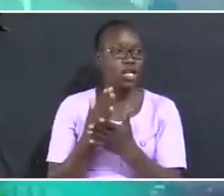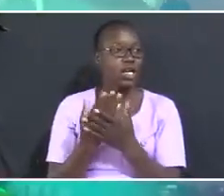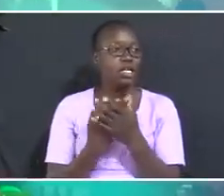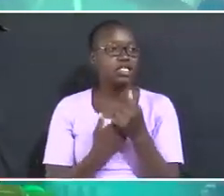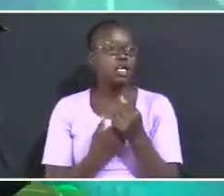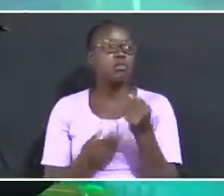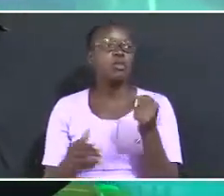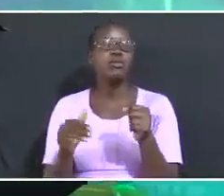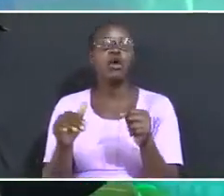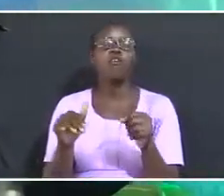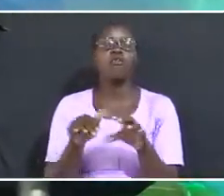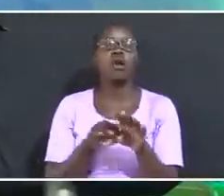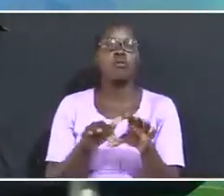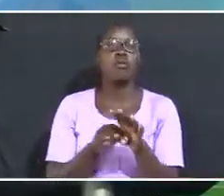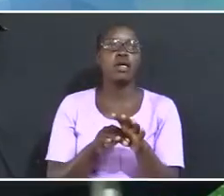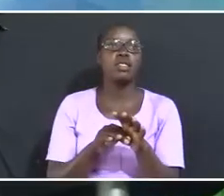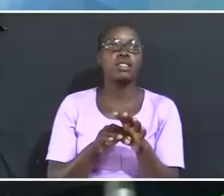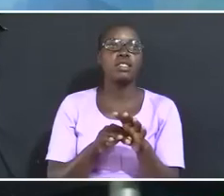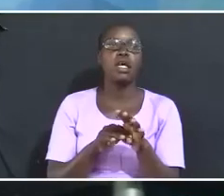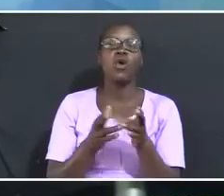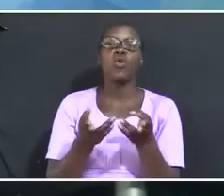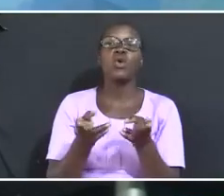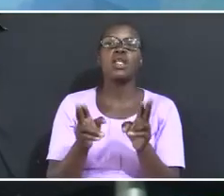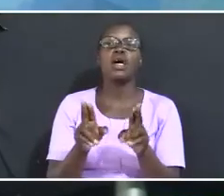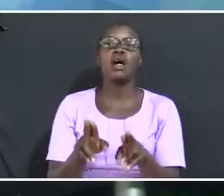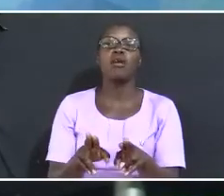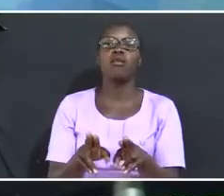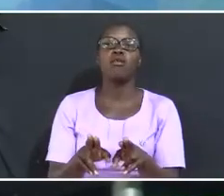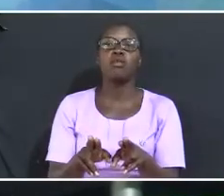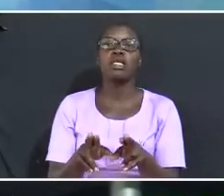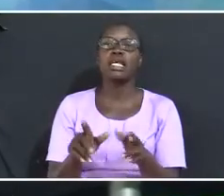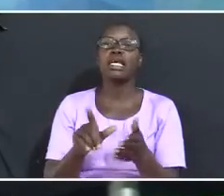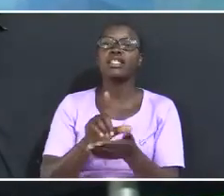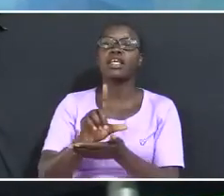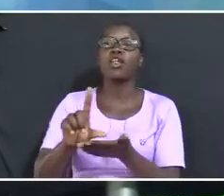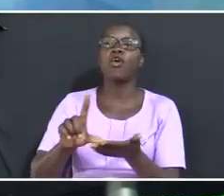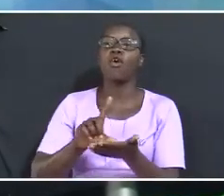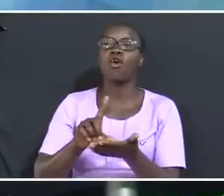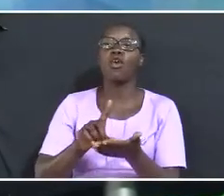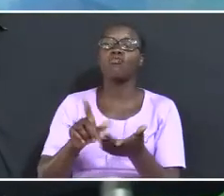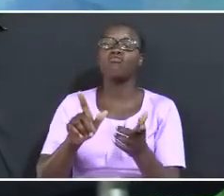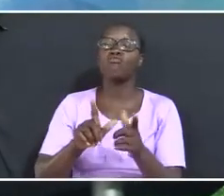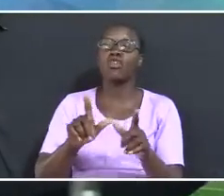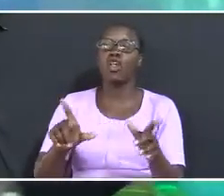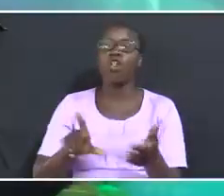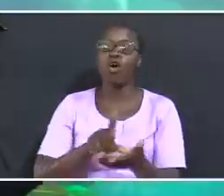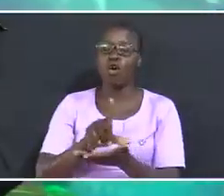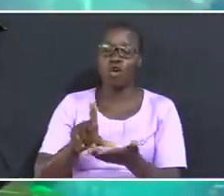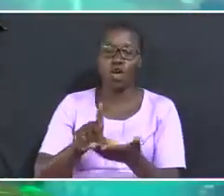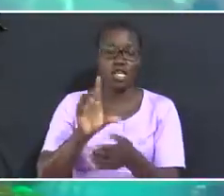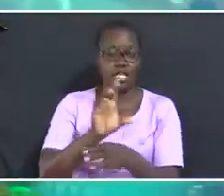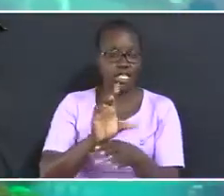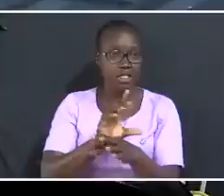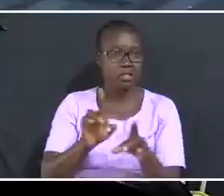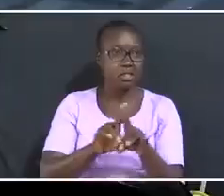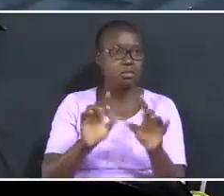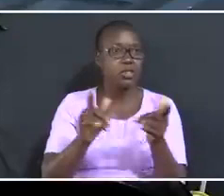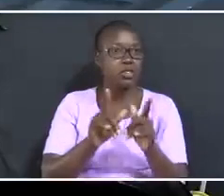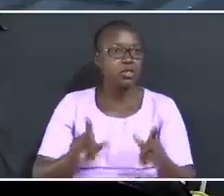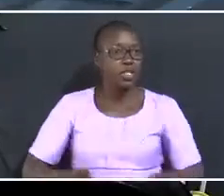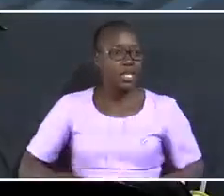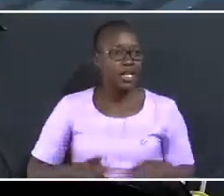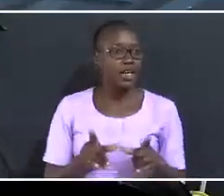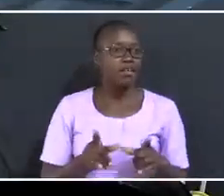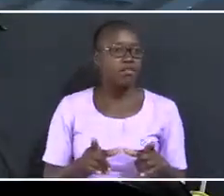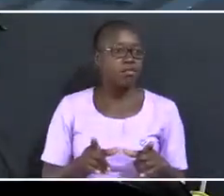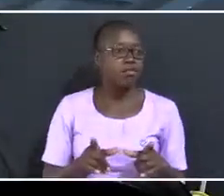of members is going to happen in the local church. A local church like Newlife and